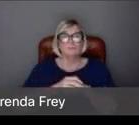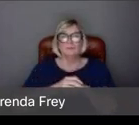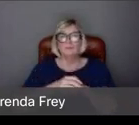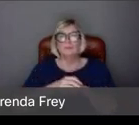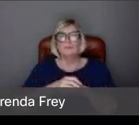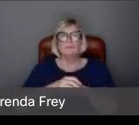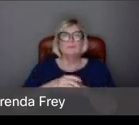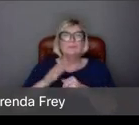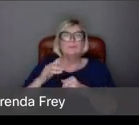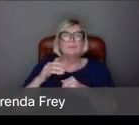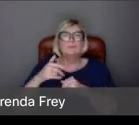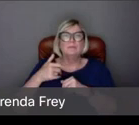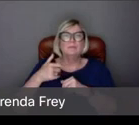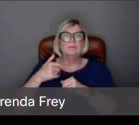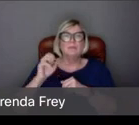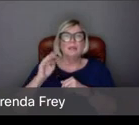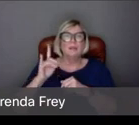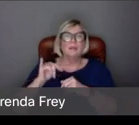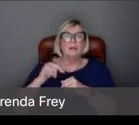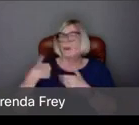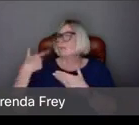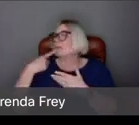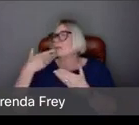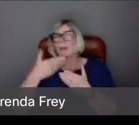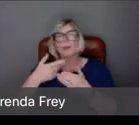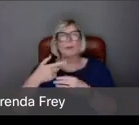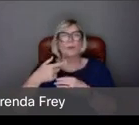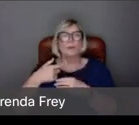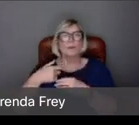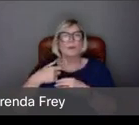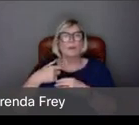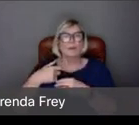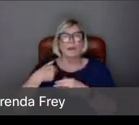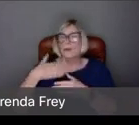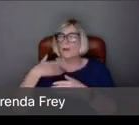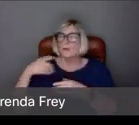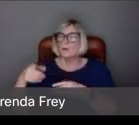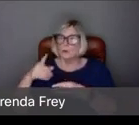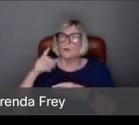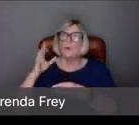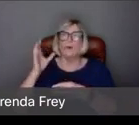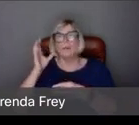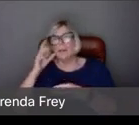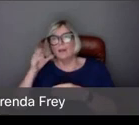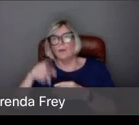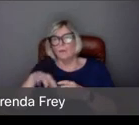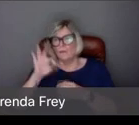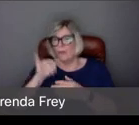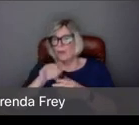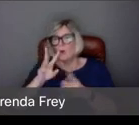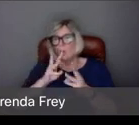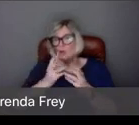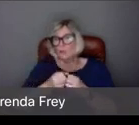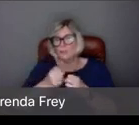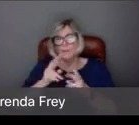I'm Googling it. It's I very really thank you. And Natasha, Uh-huh. we're glad that you tuned in and you found this workshop really